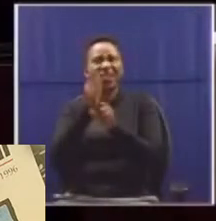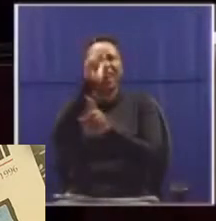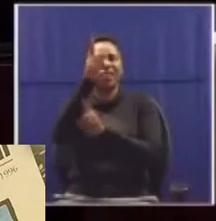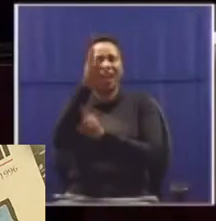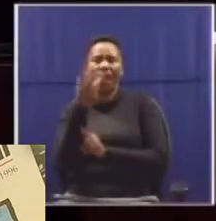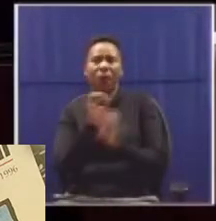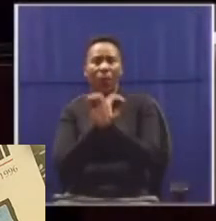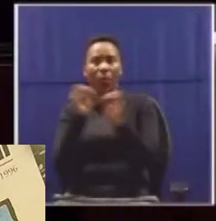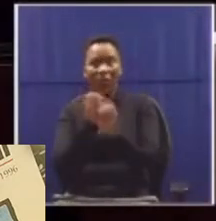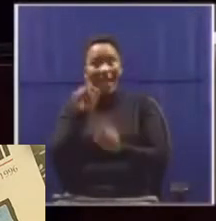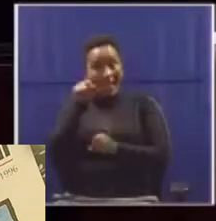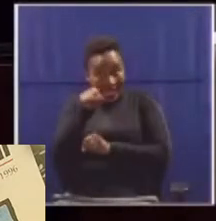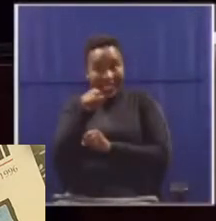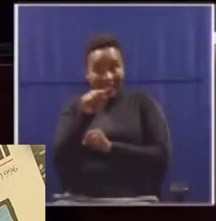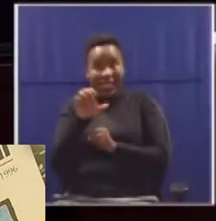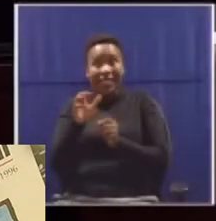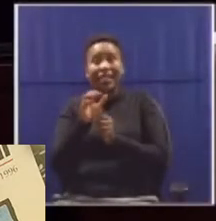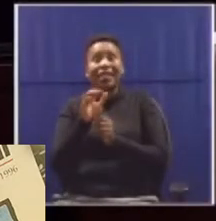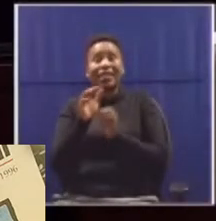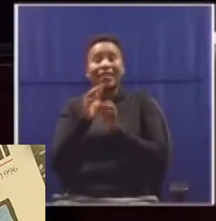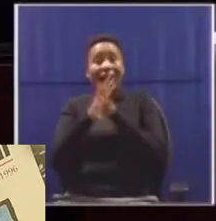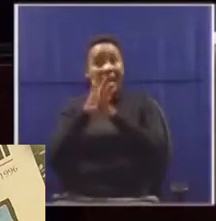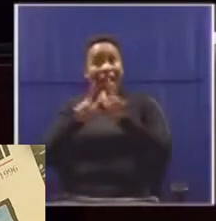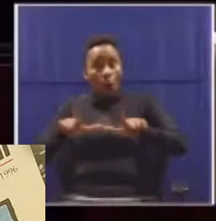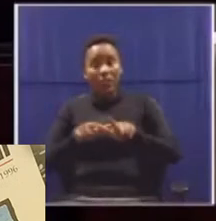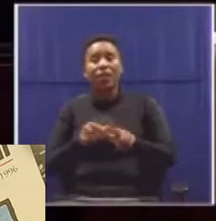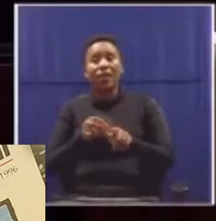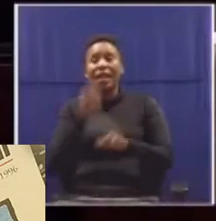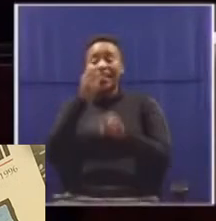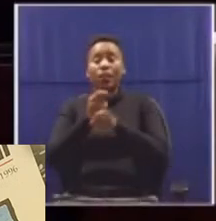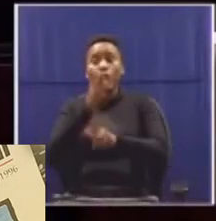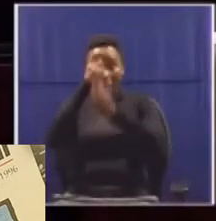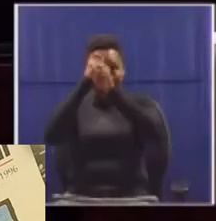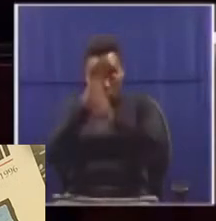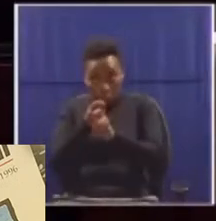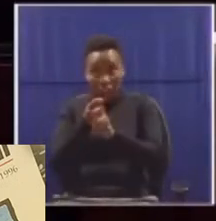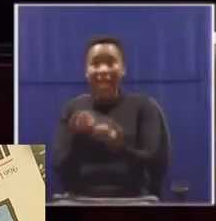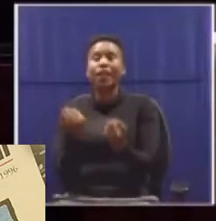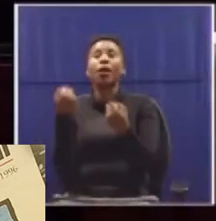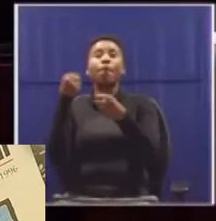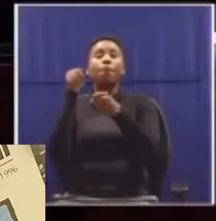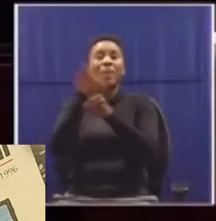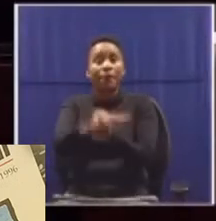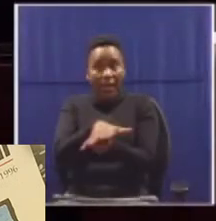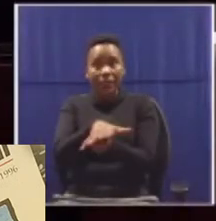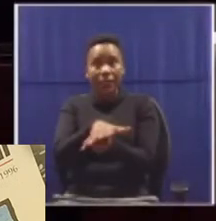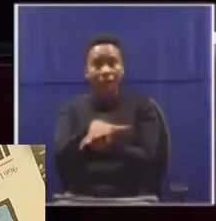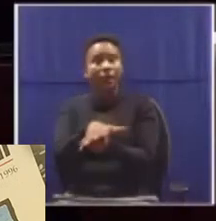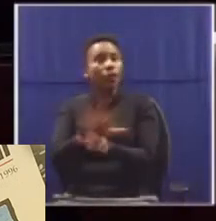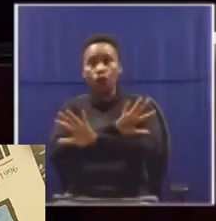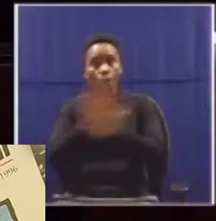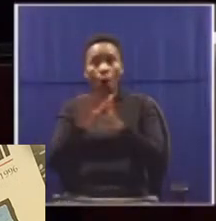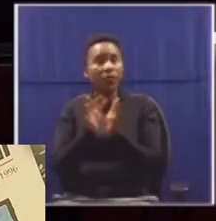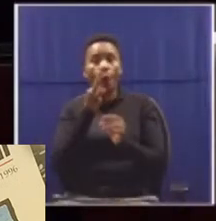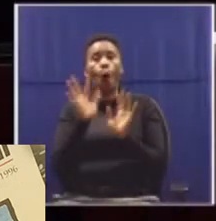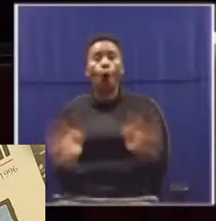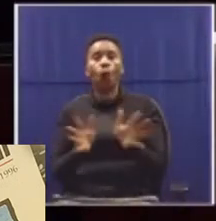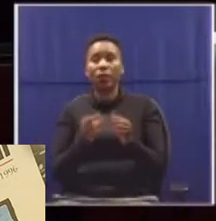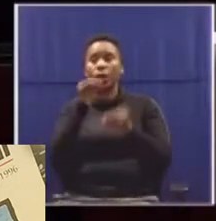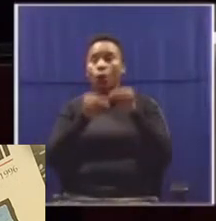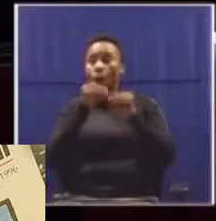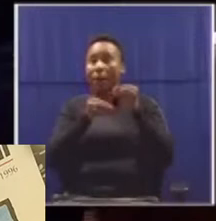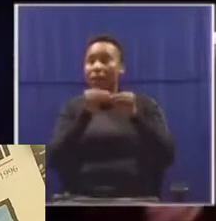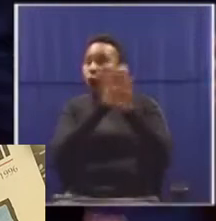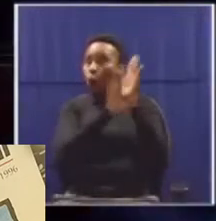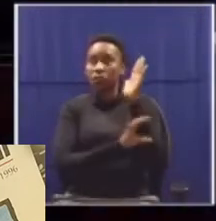sign language should be acknowledged and the implementation should also occur it shouldn't only be a constitutional amendment I thank